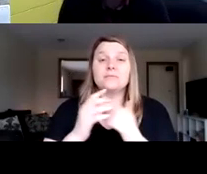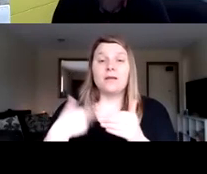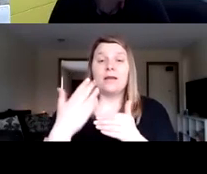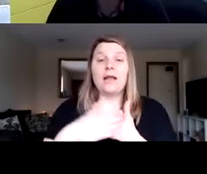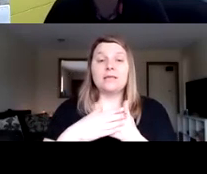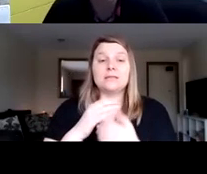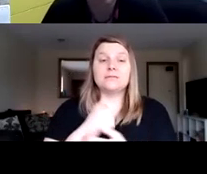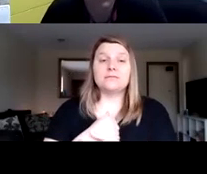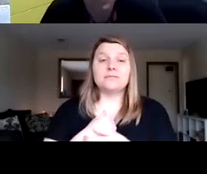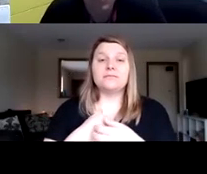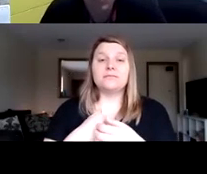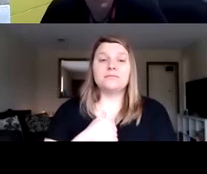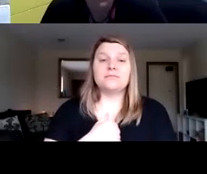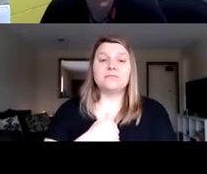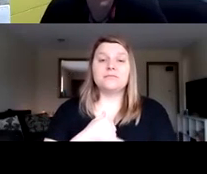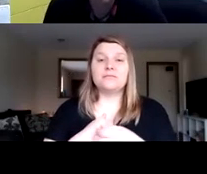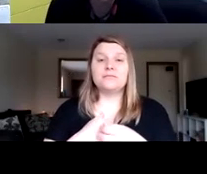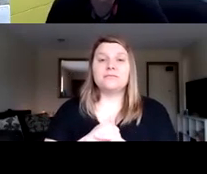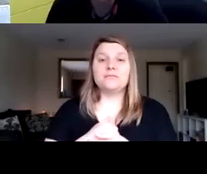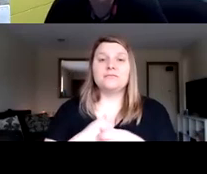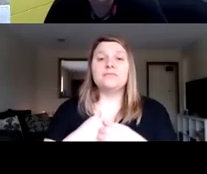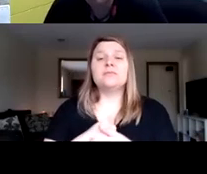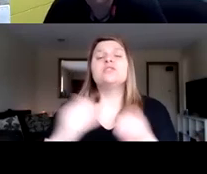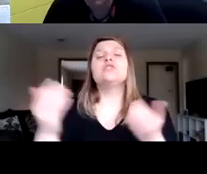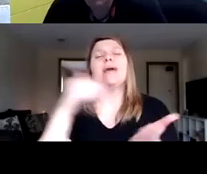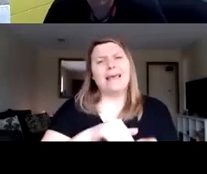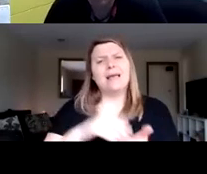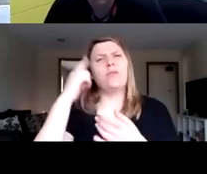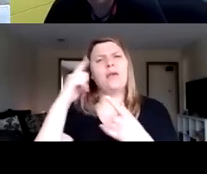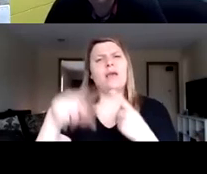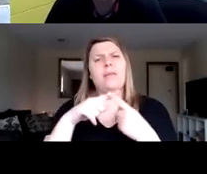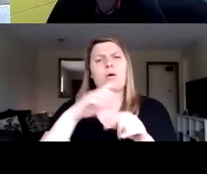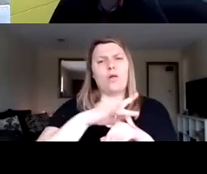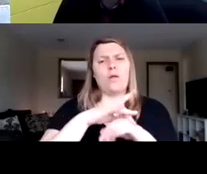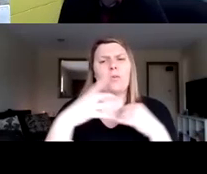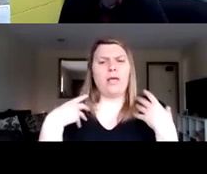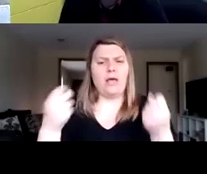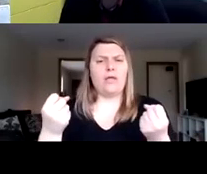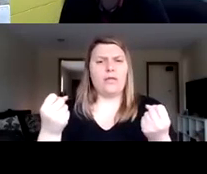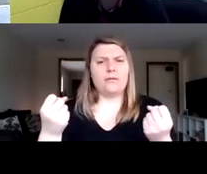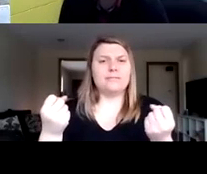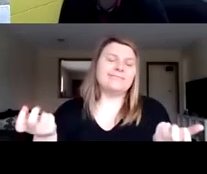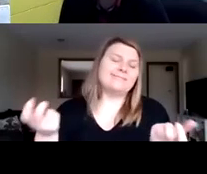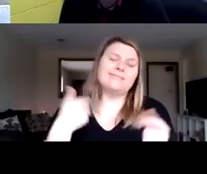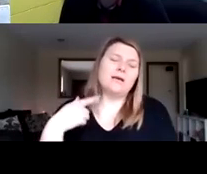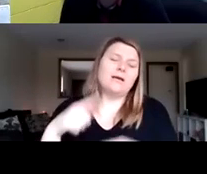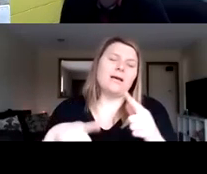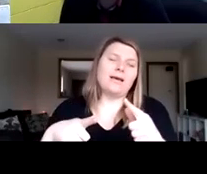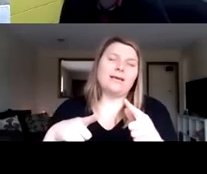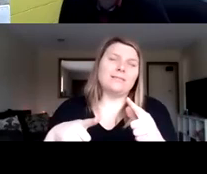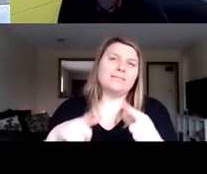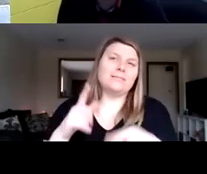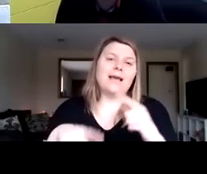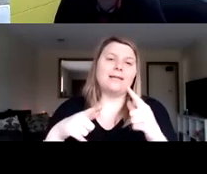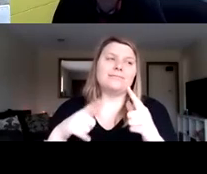please? So I think, again, when we think about global health, I can't help but kind of characterize